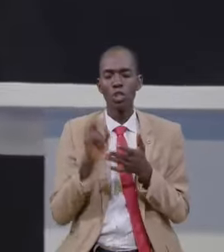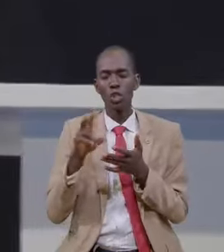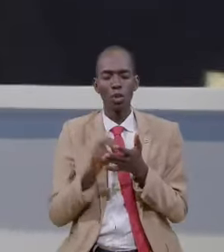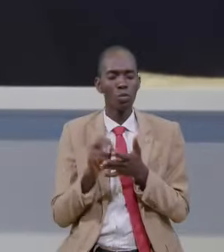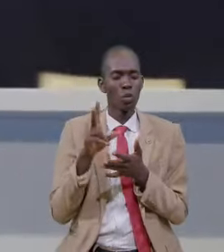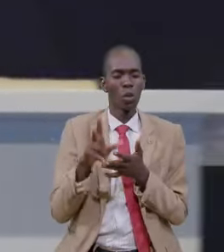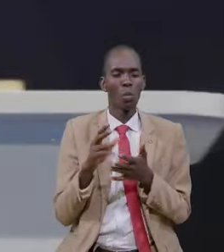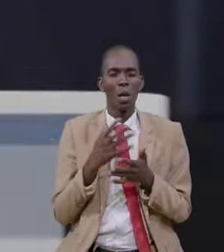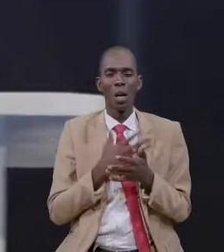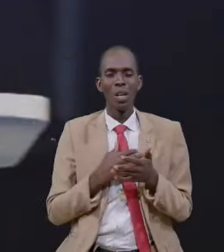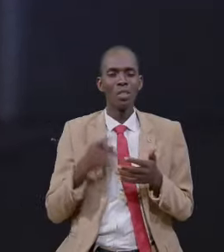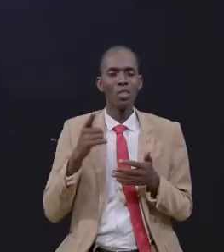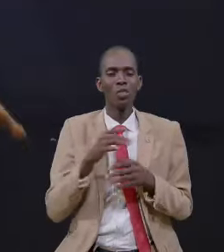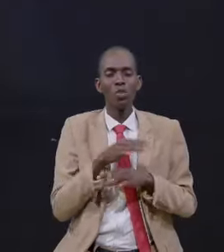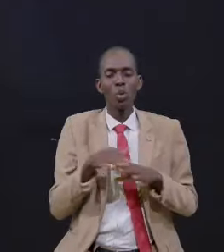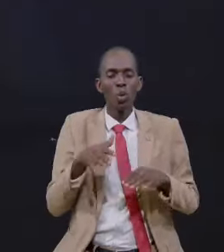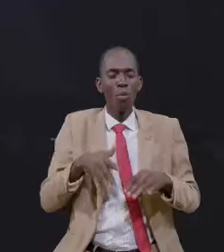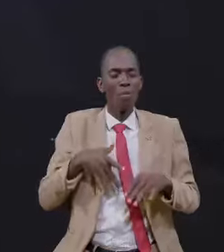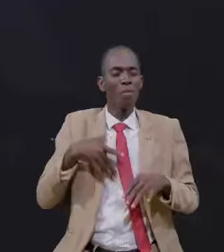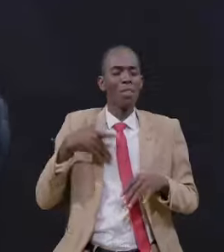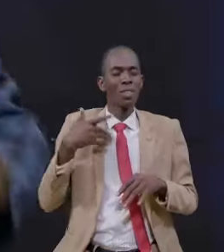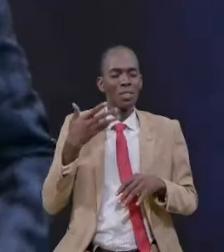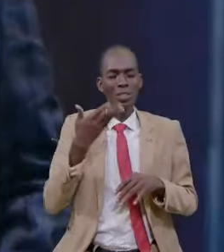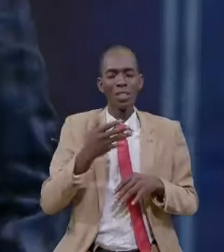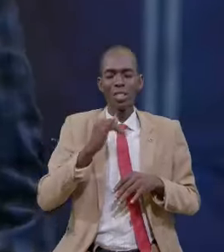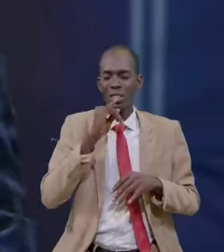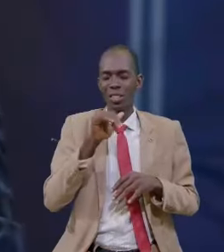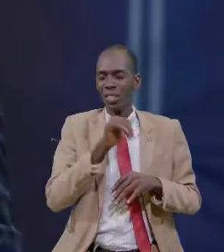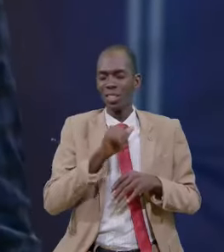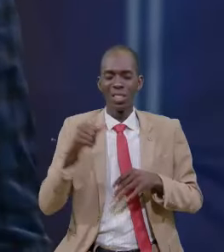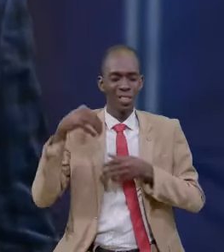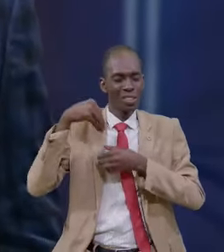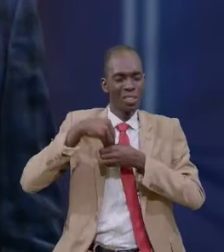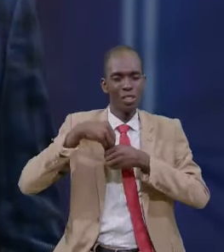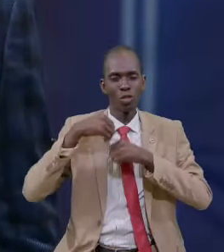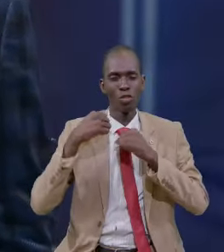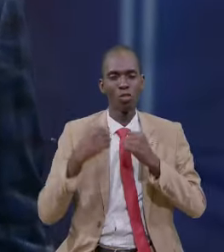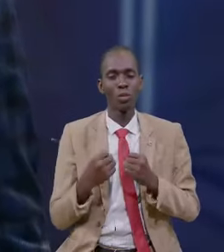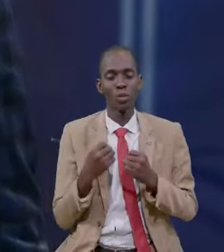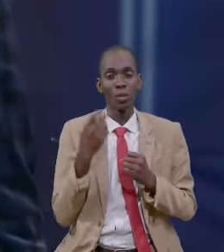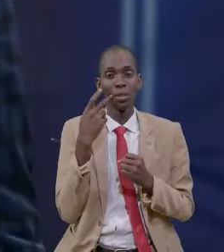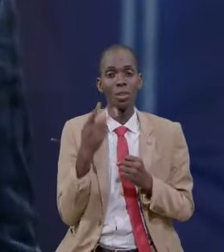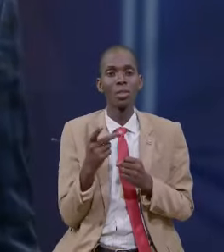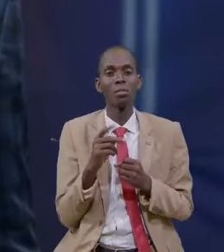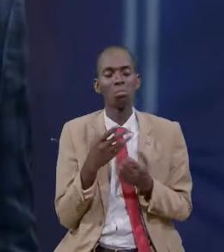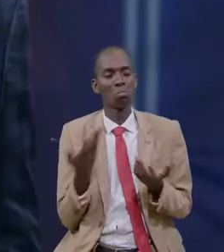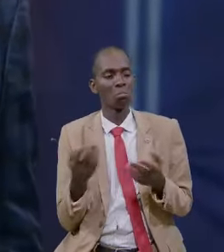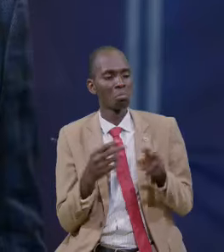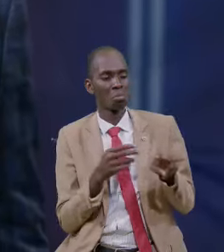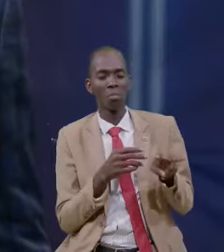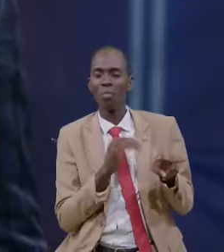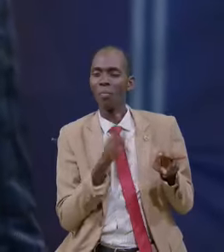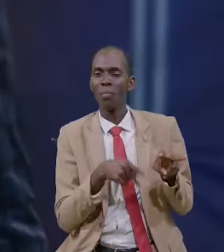strength. Okay, two of you, you agree together in prayer. His prayer looks like zero. The other